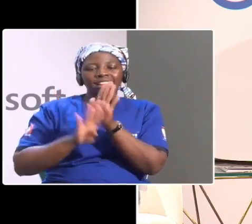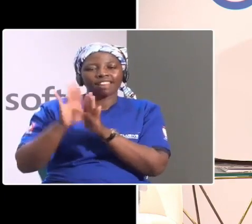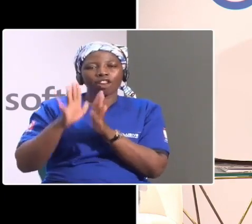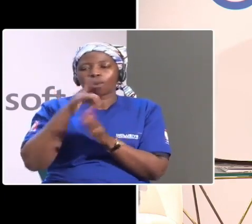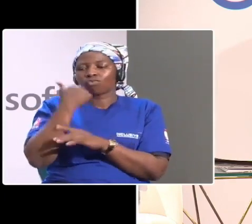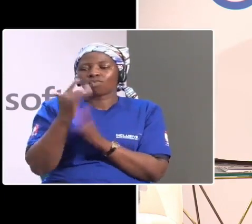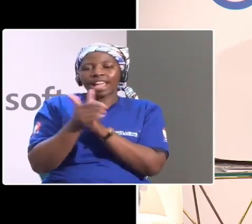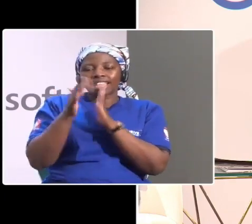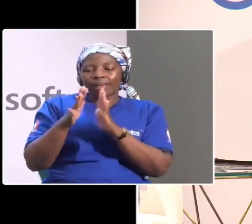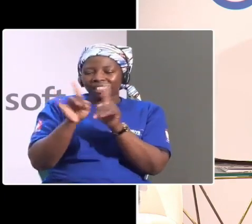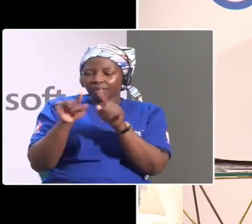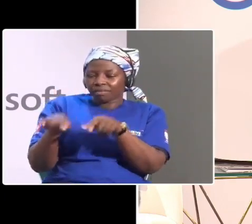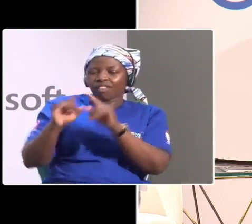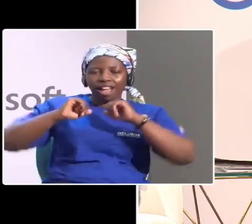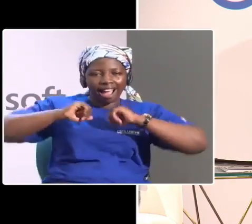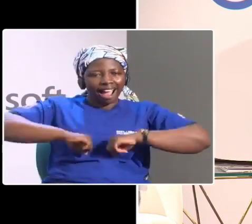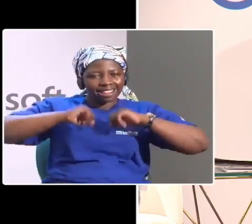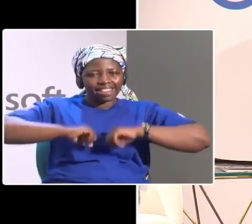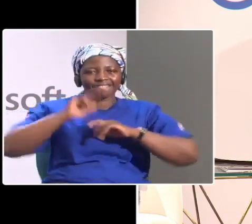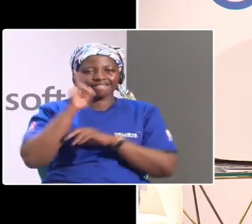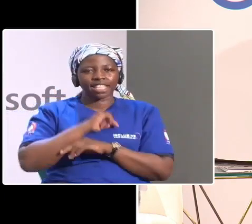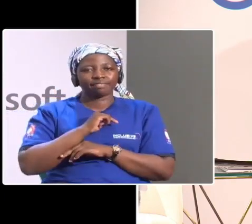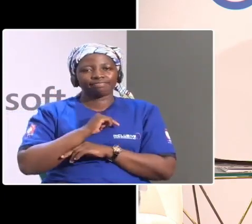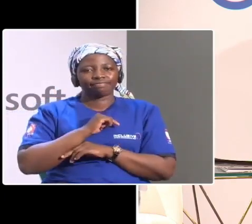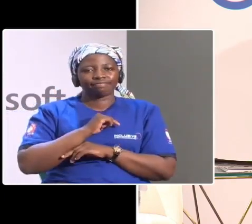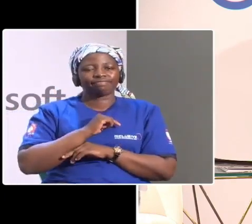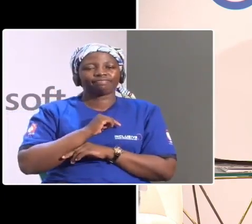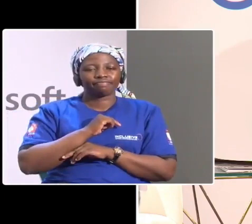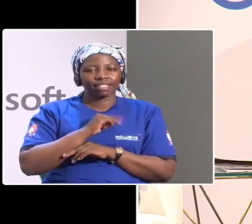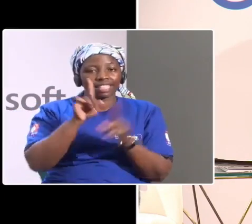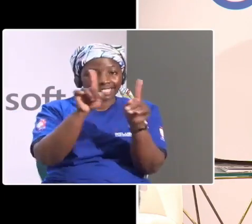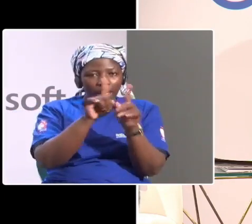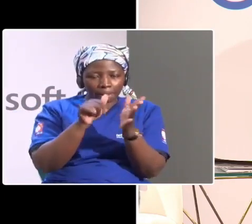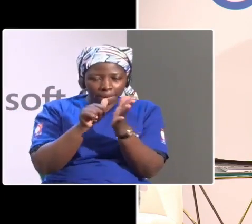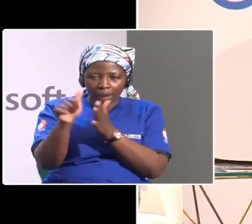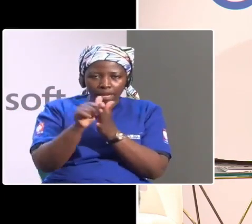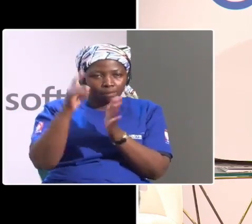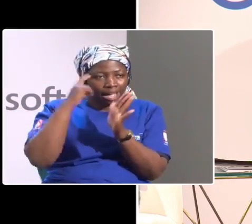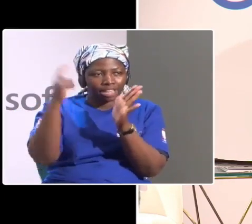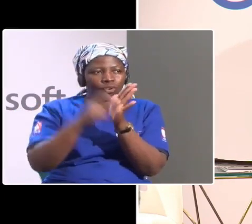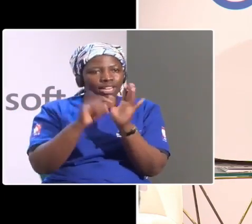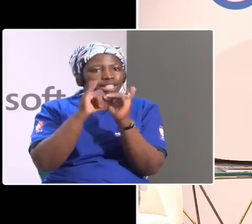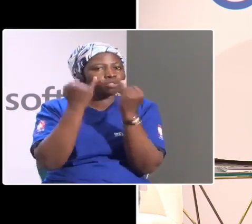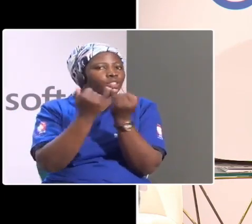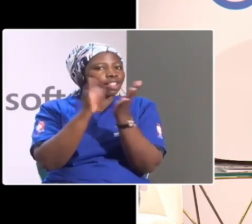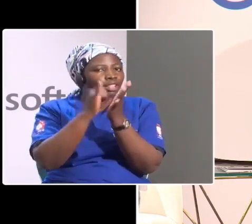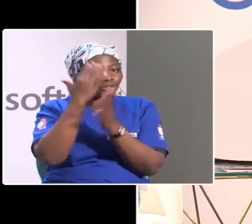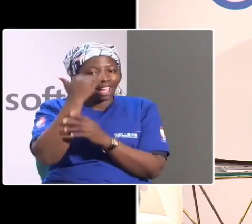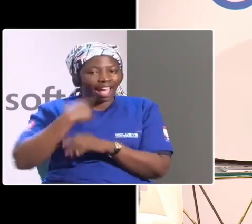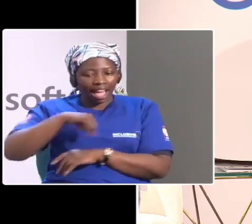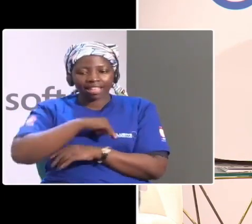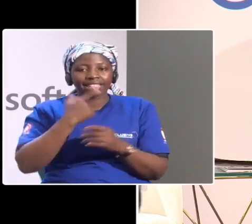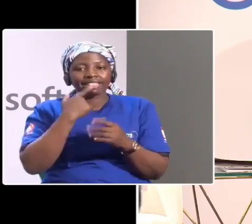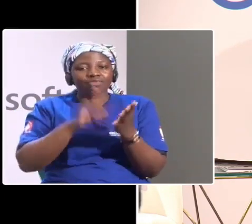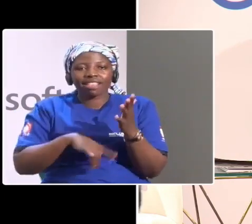agreed upon by a recognized and published by a recognized body. That's why here we are saying that this